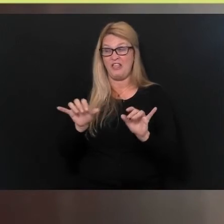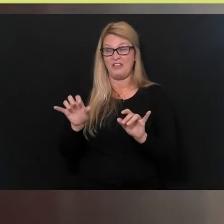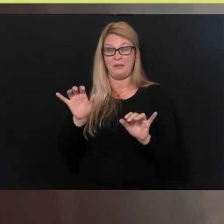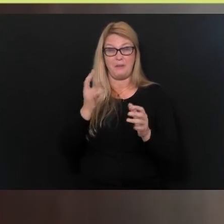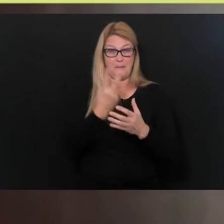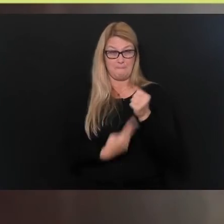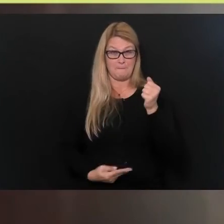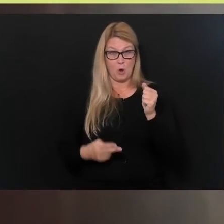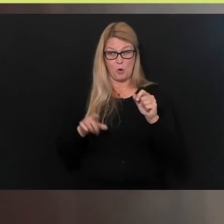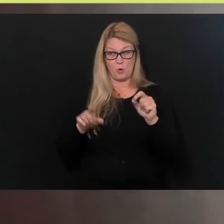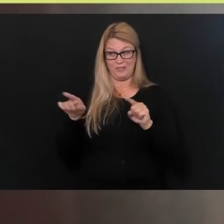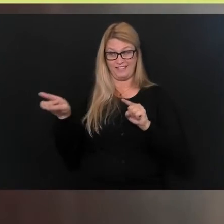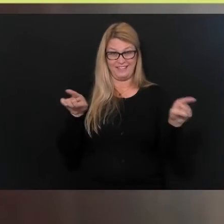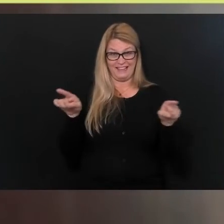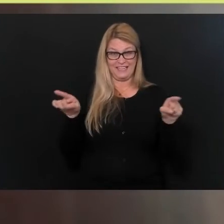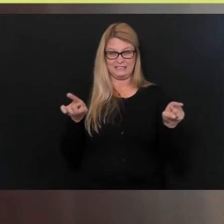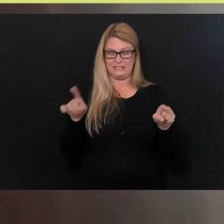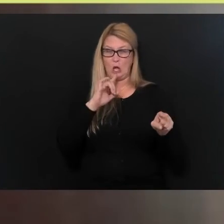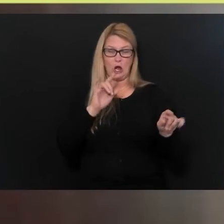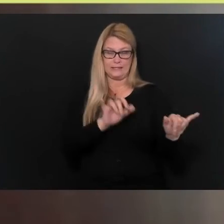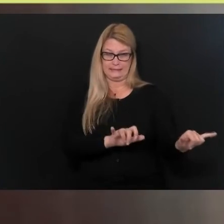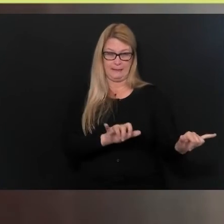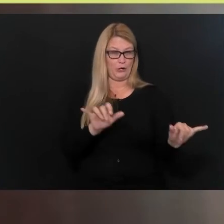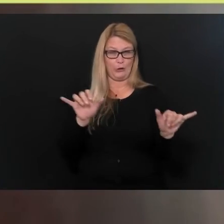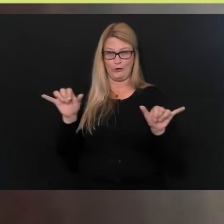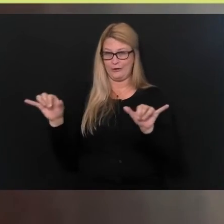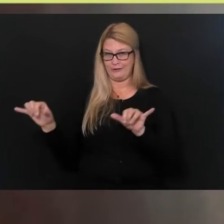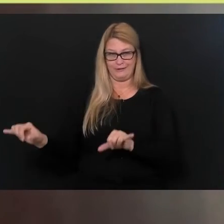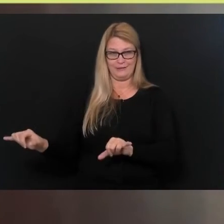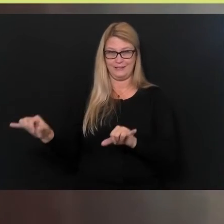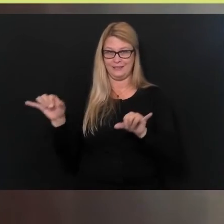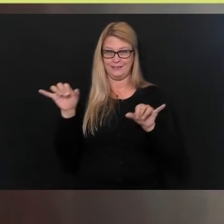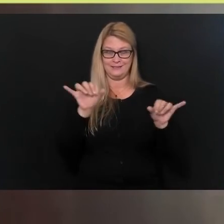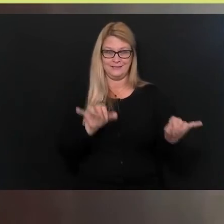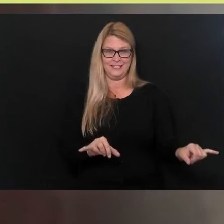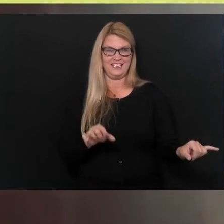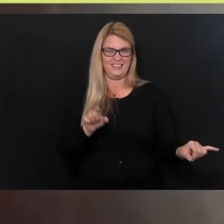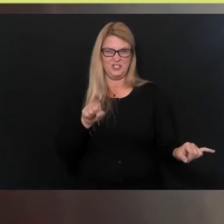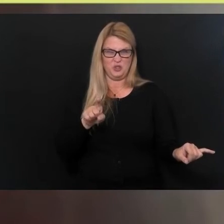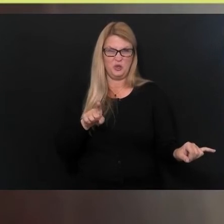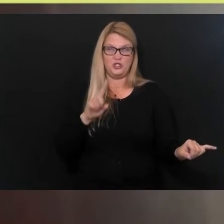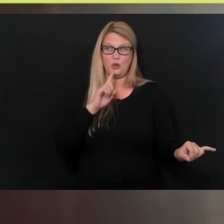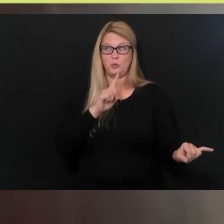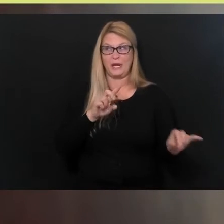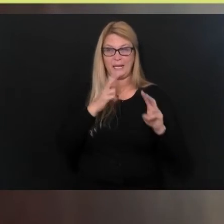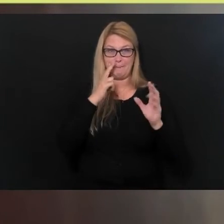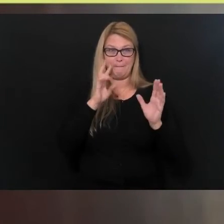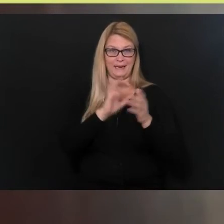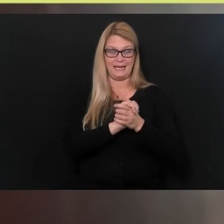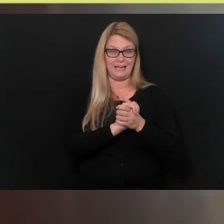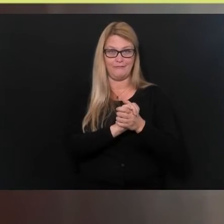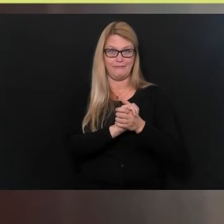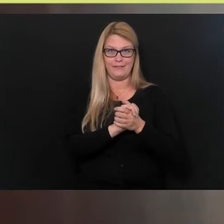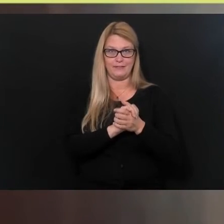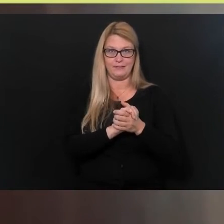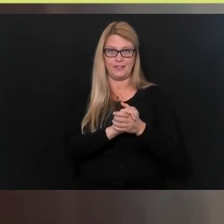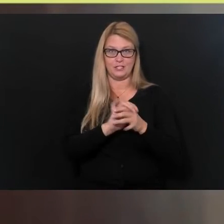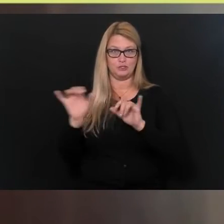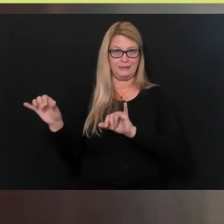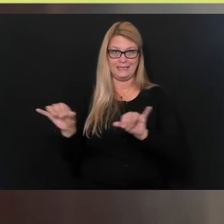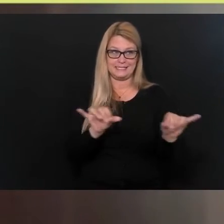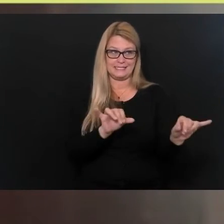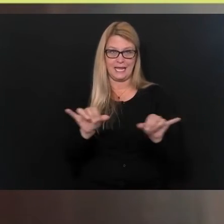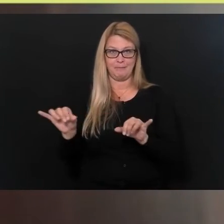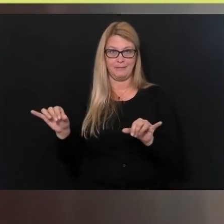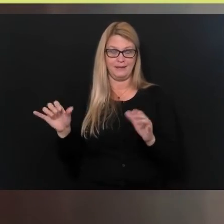that either vaccine should be seen as being the same. The only difference, as I mentioned earlier, and General Hoyer